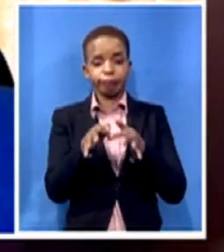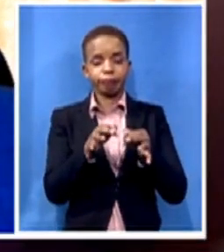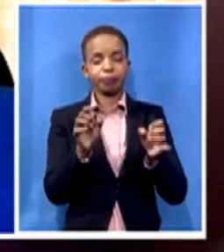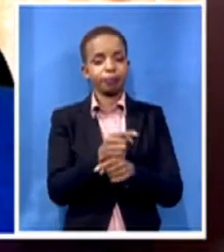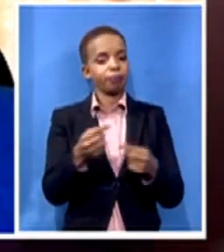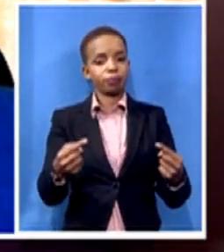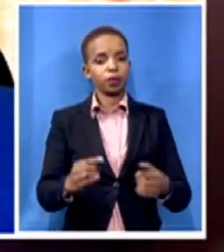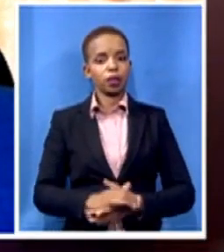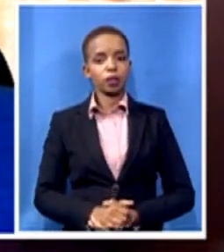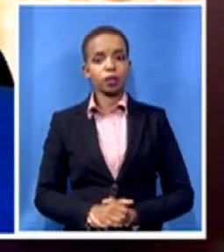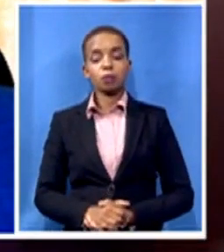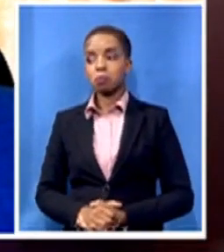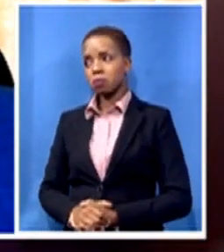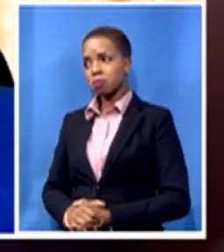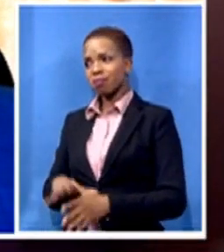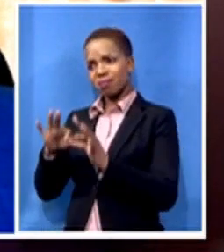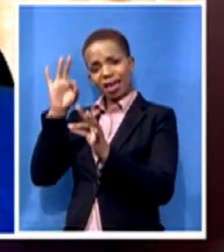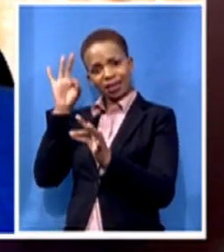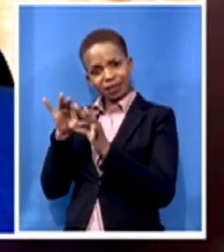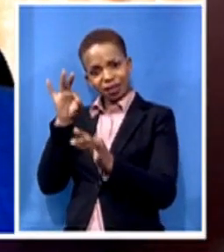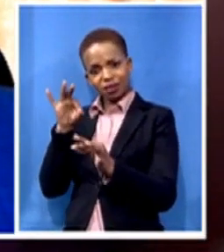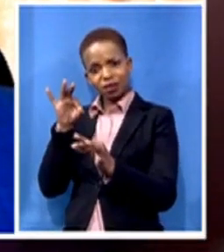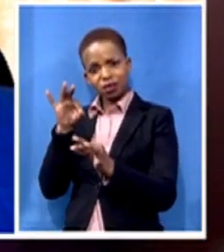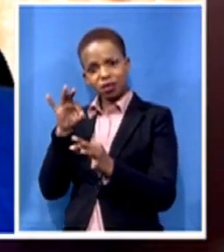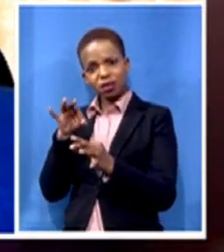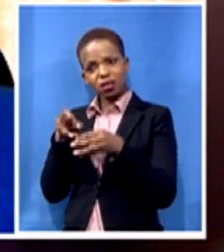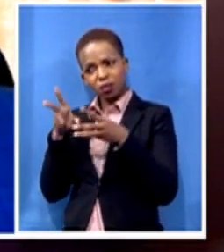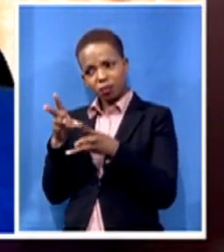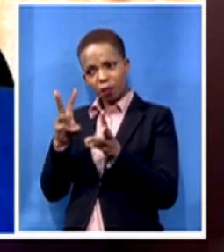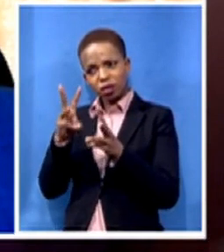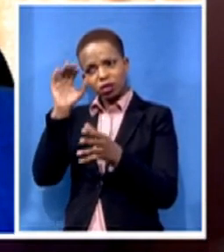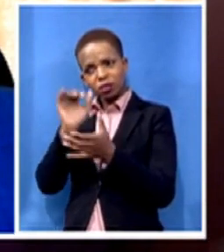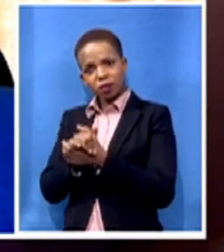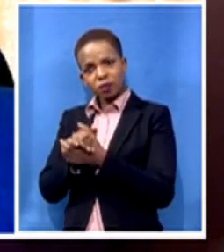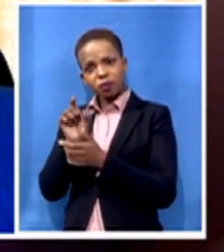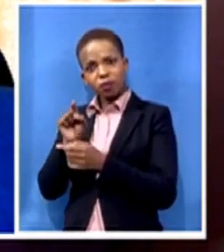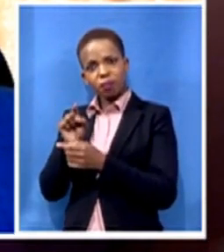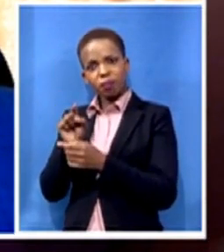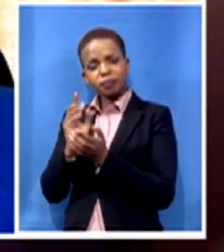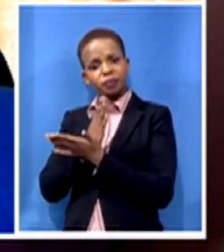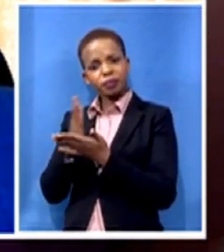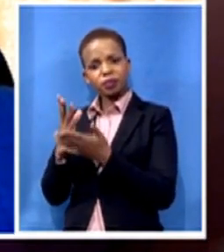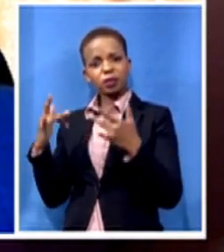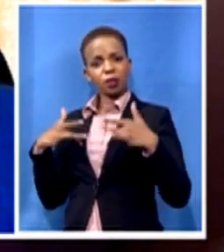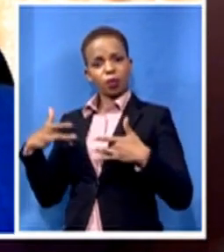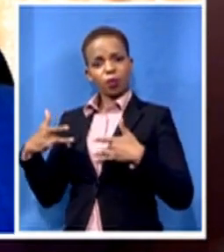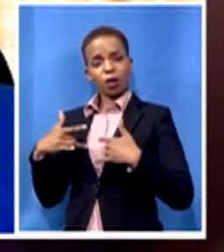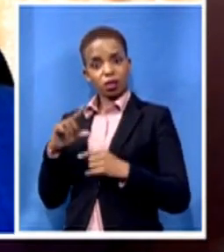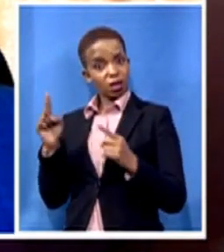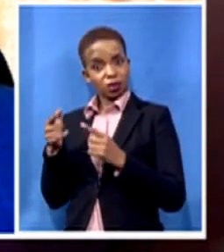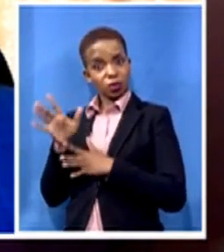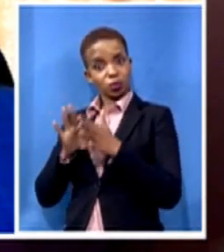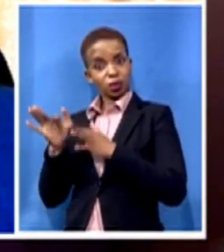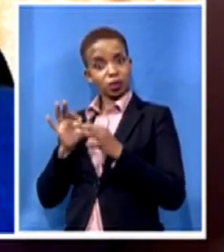for instance, a parent sitting at home are worried about, you can't elaborate on that further in terms of the symptoms